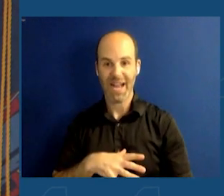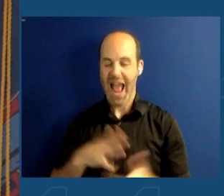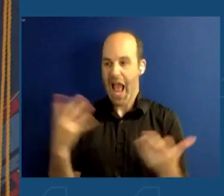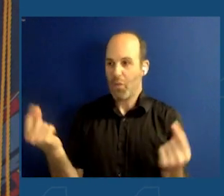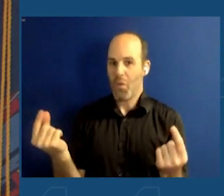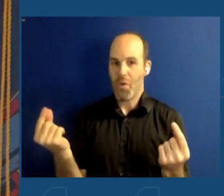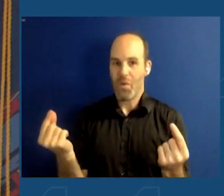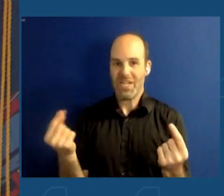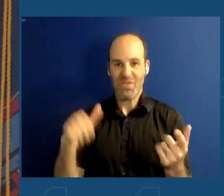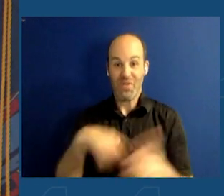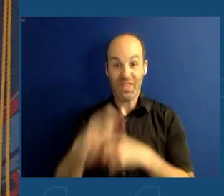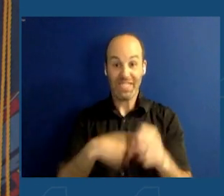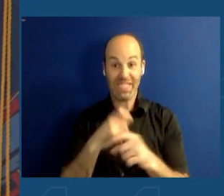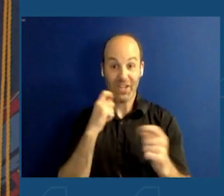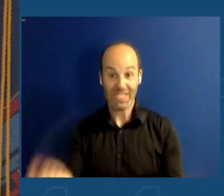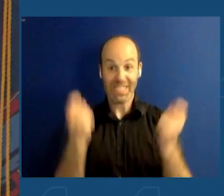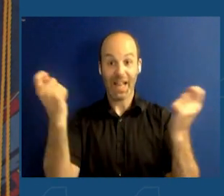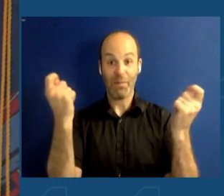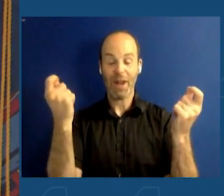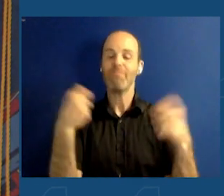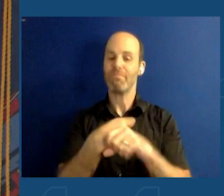out of it, okay?